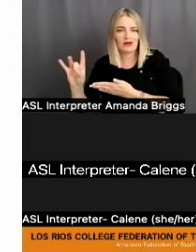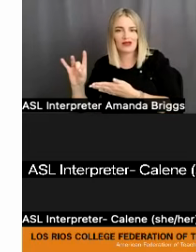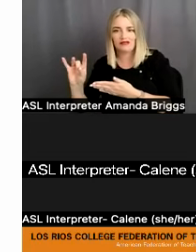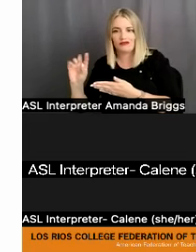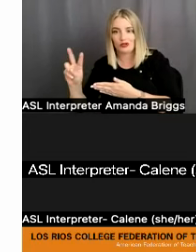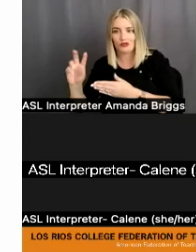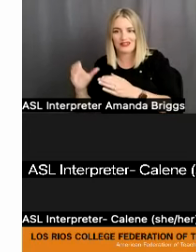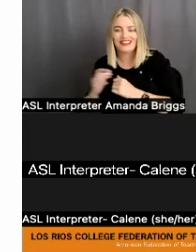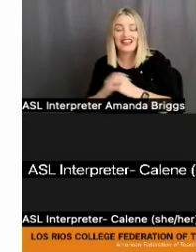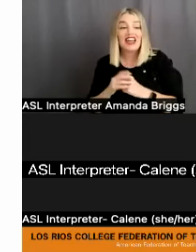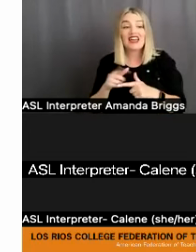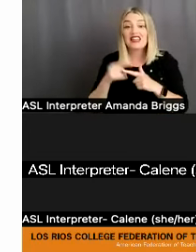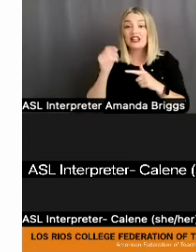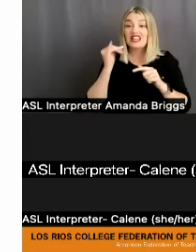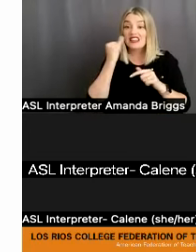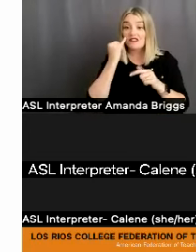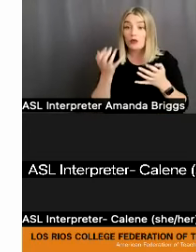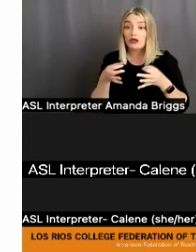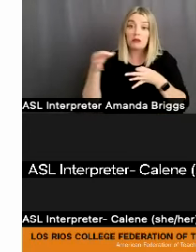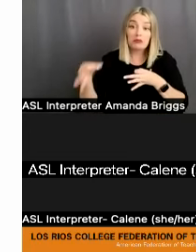if needed.